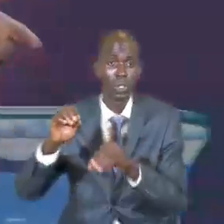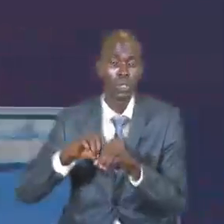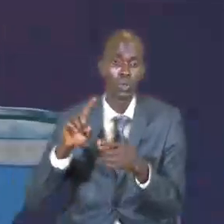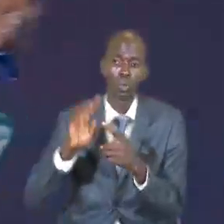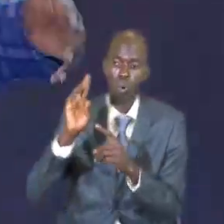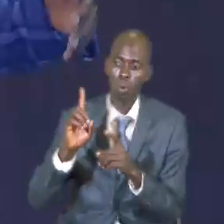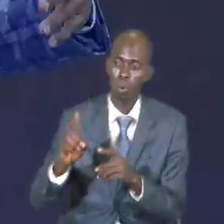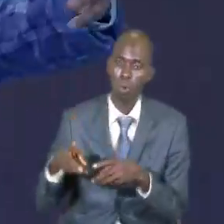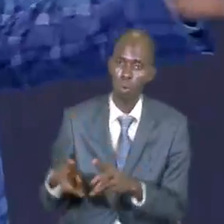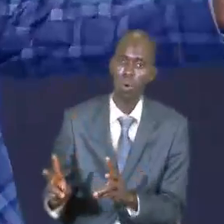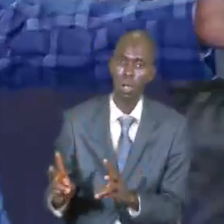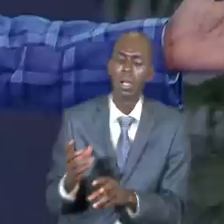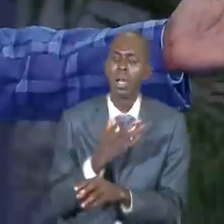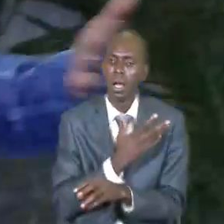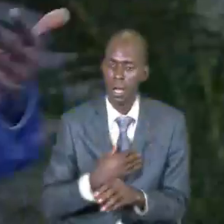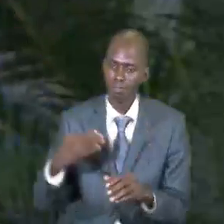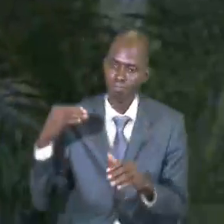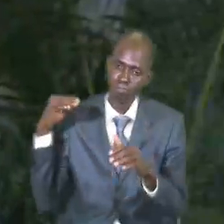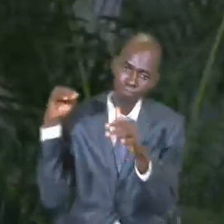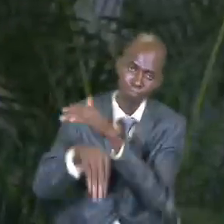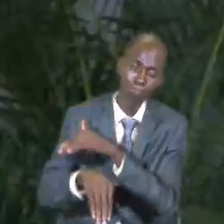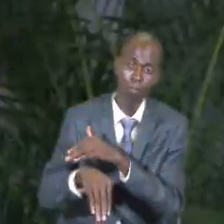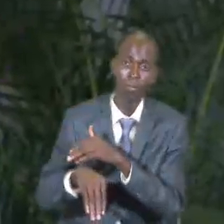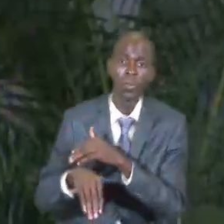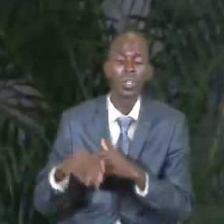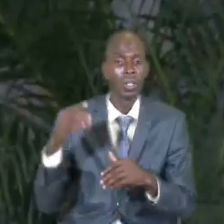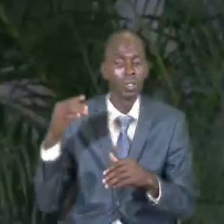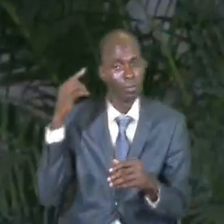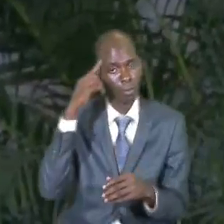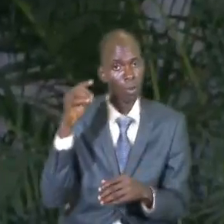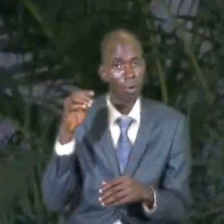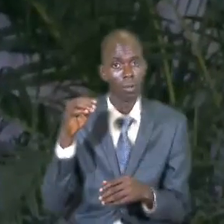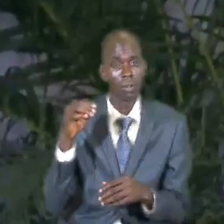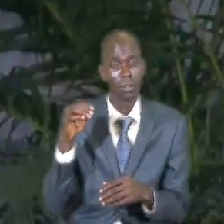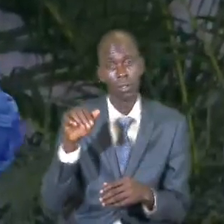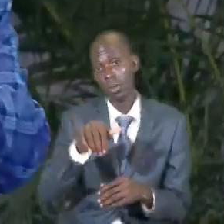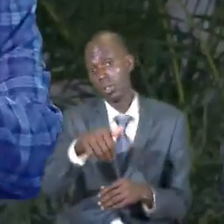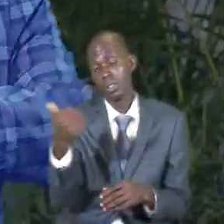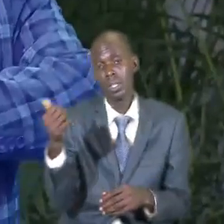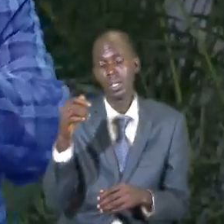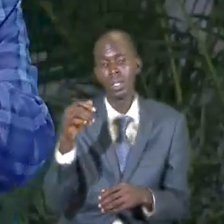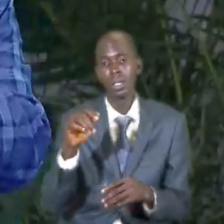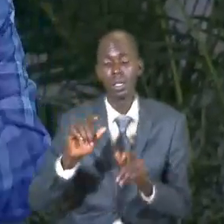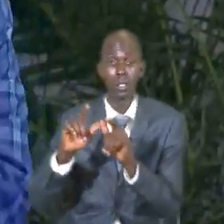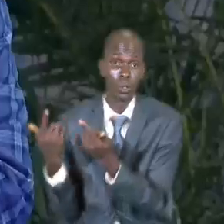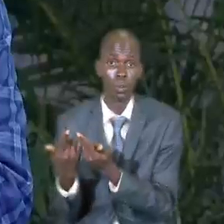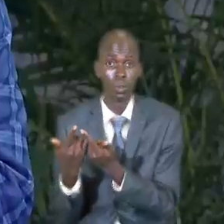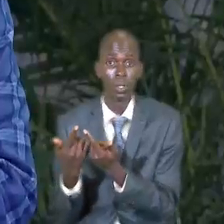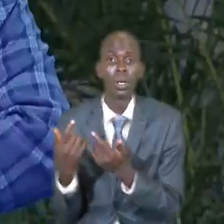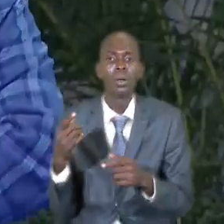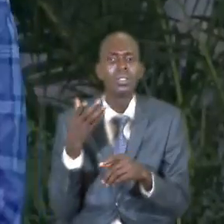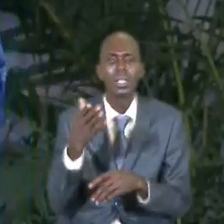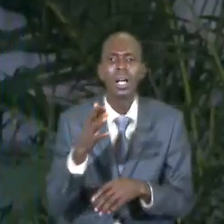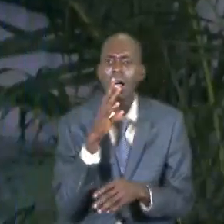goal for the other team instead of scoring a goal for himself. There are people who think they are